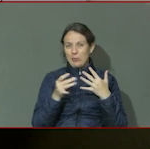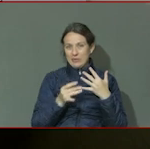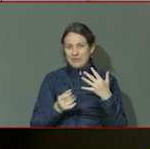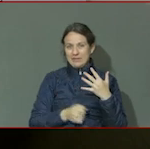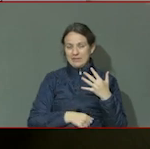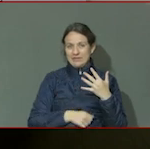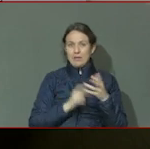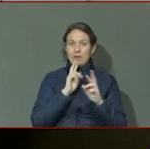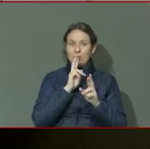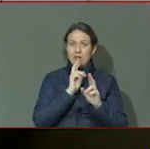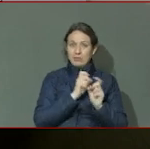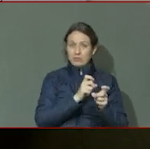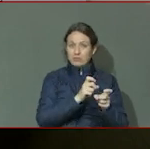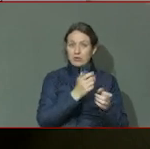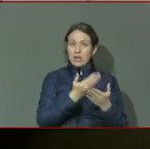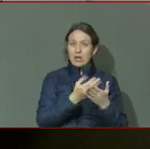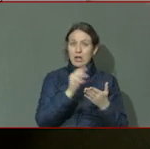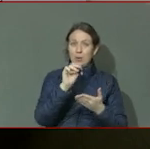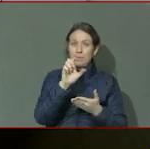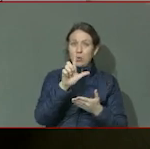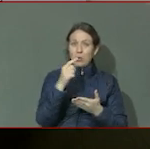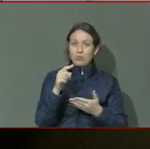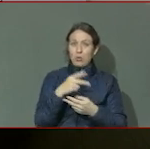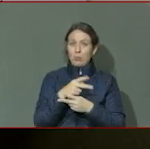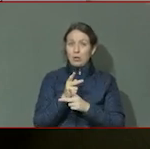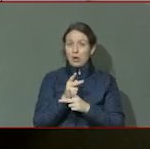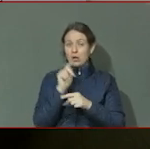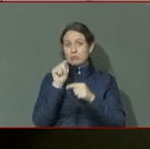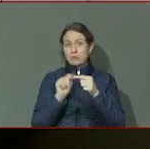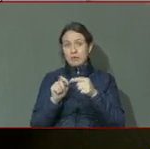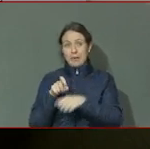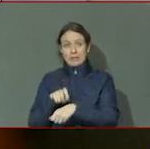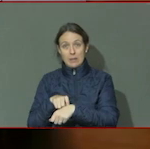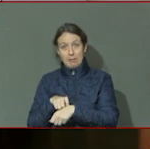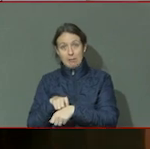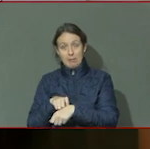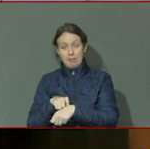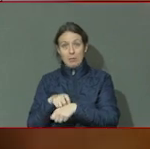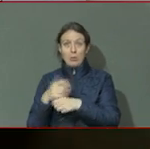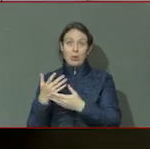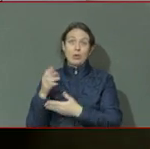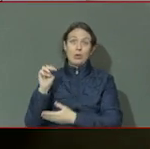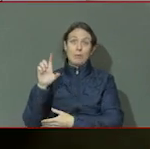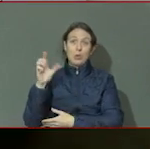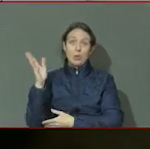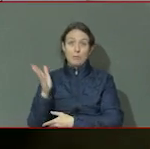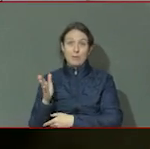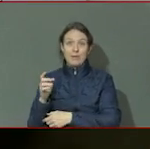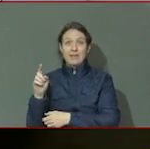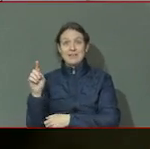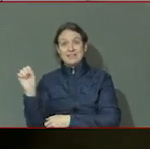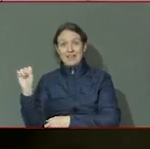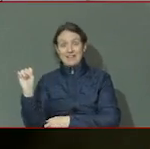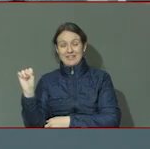The rate of the reaction can be the moles of products divided by time, then it's moles per second. Now, boys and